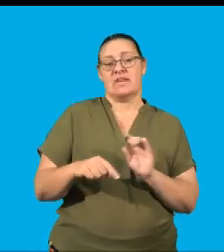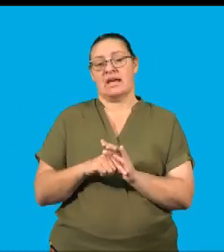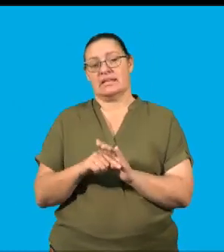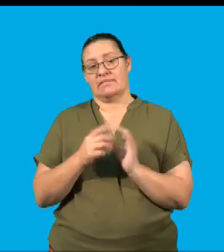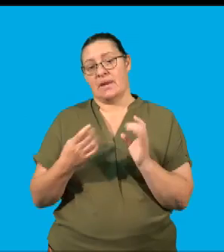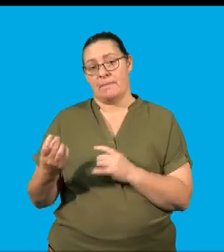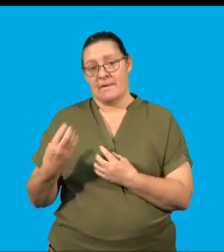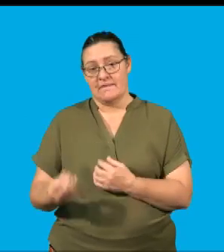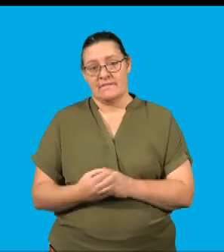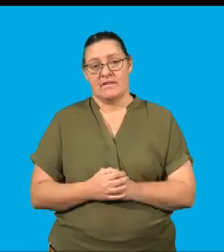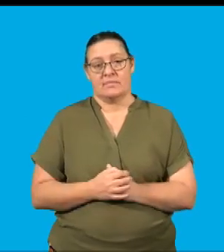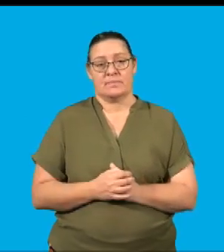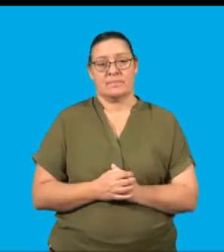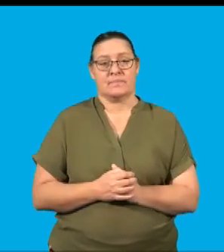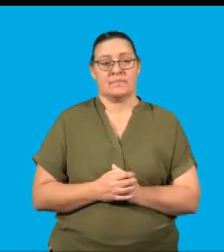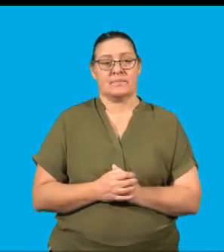numbers.